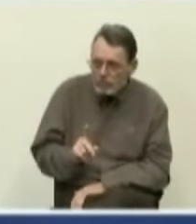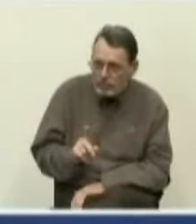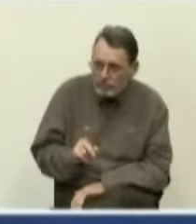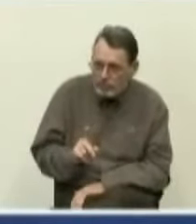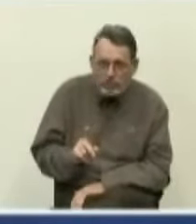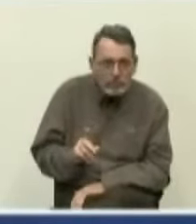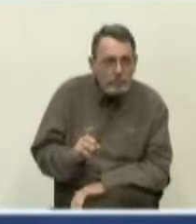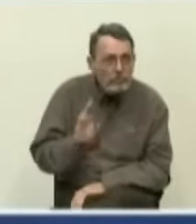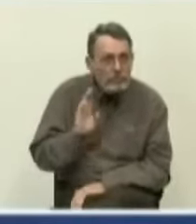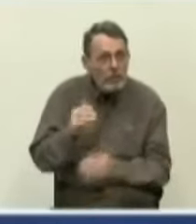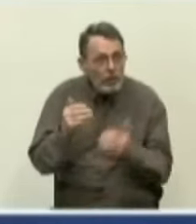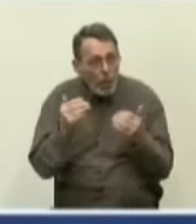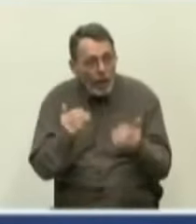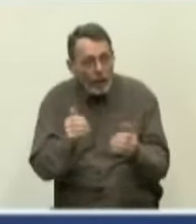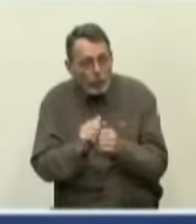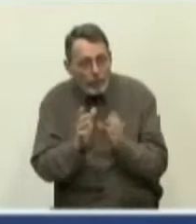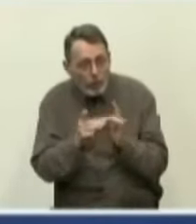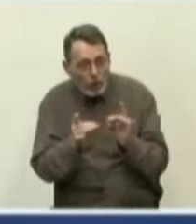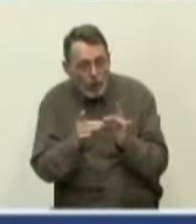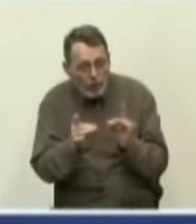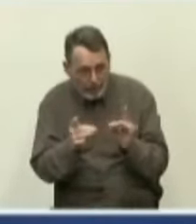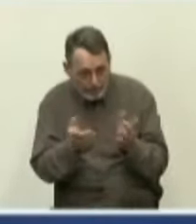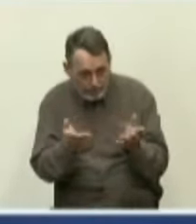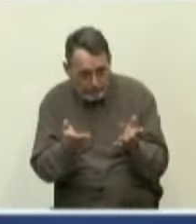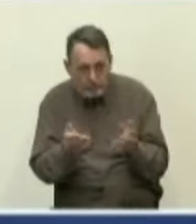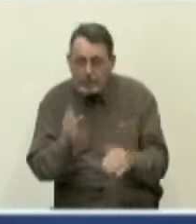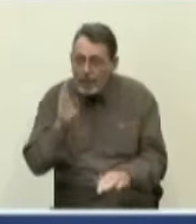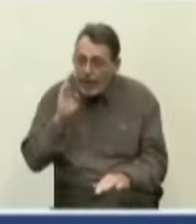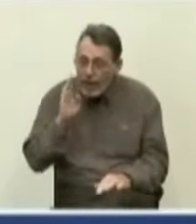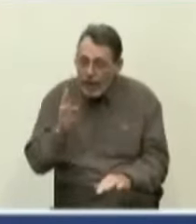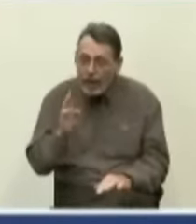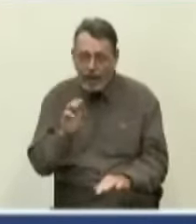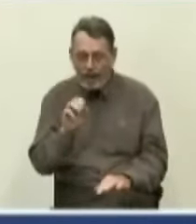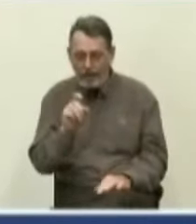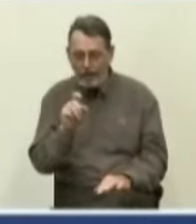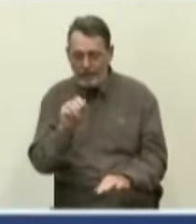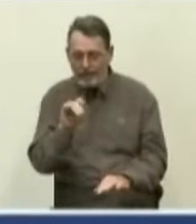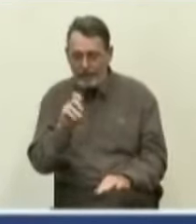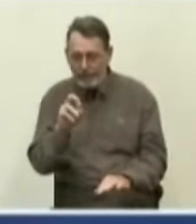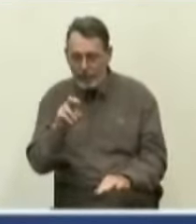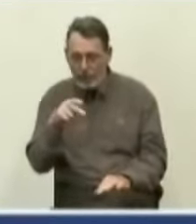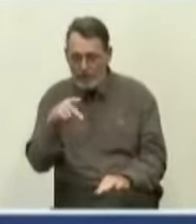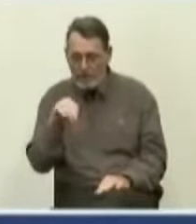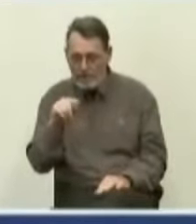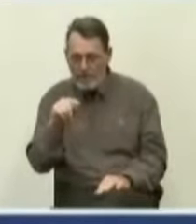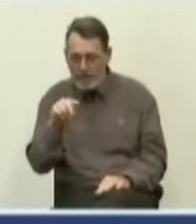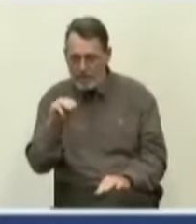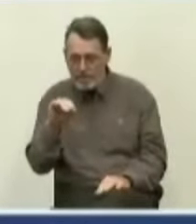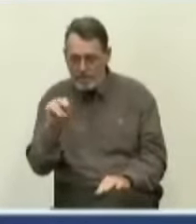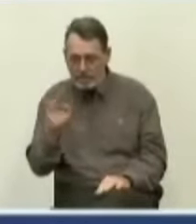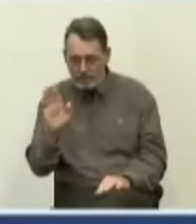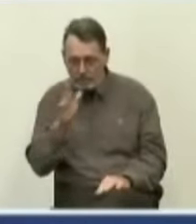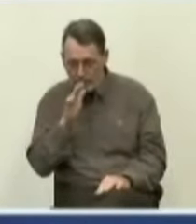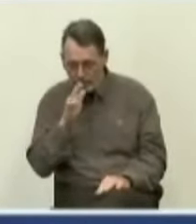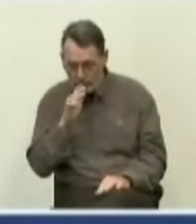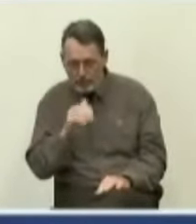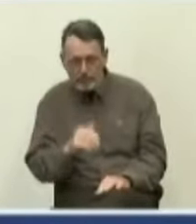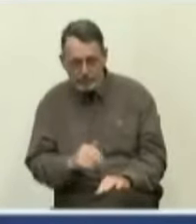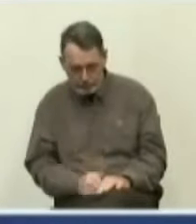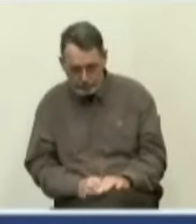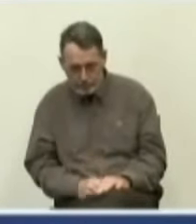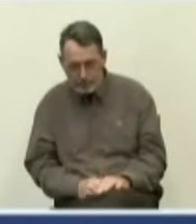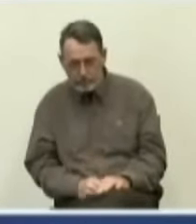Hello, go ahead with your comment. Hi, this is Xavier Pittman's mother. It appears that caller disconnected. However, we have another raised